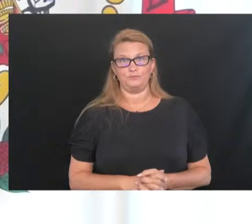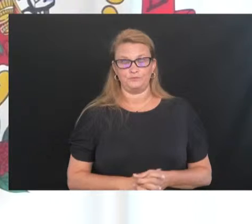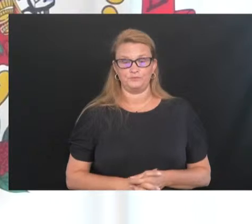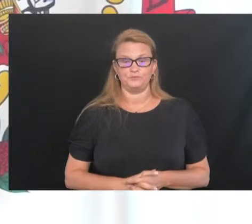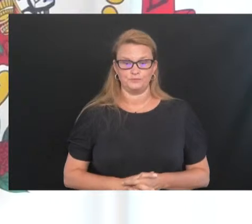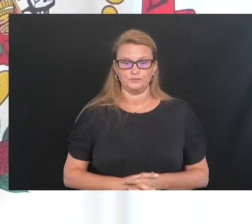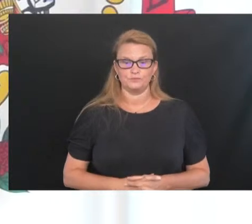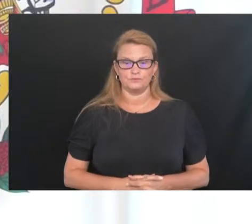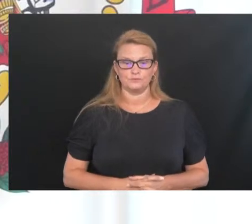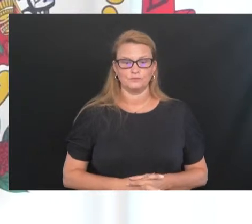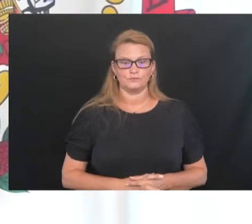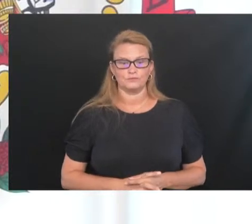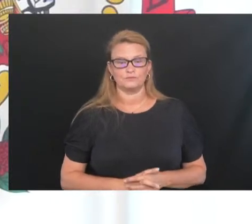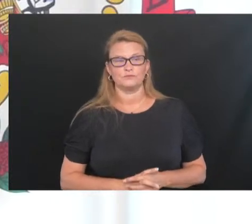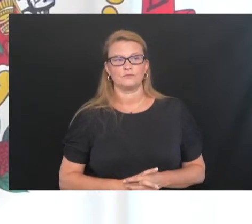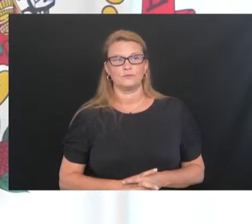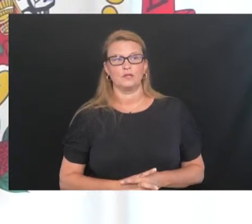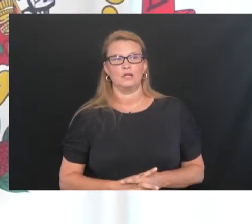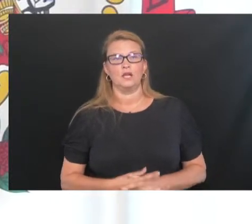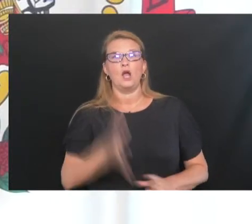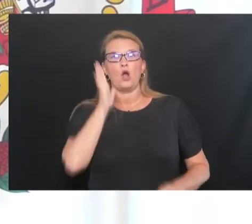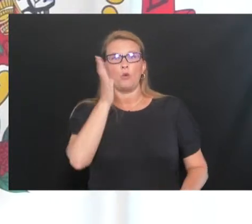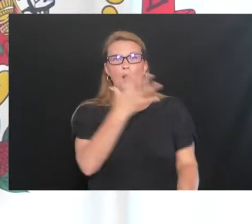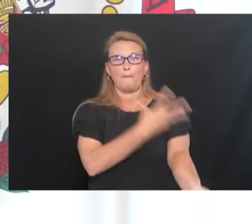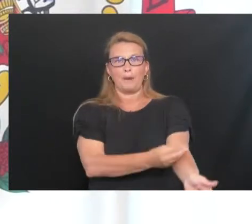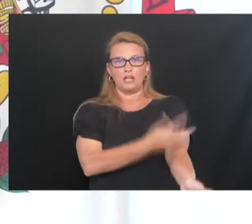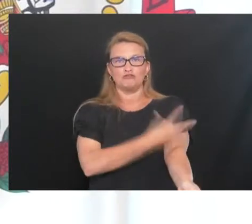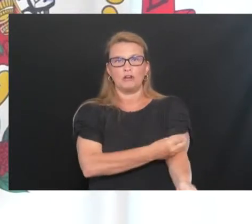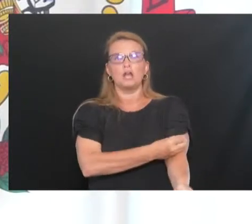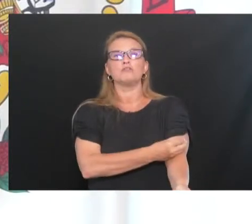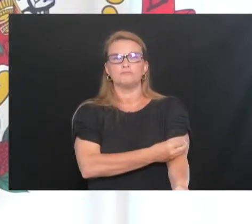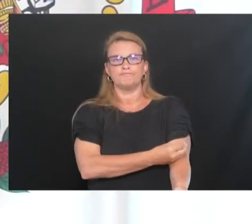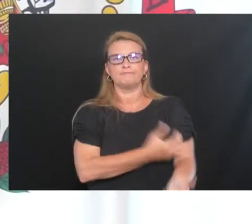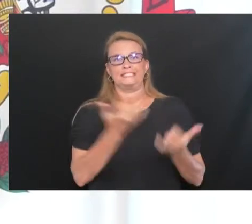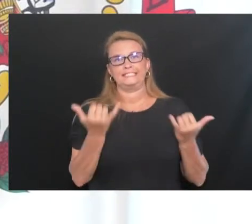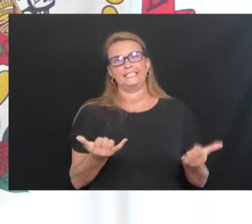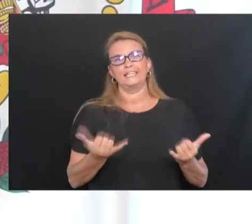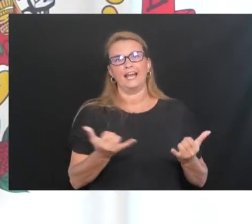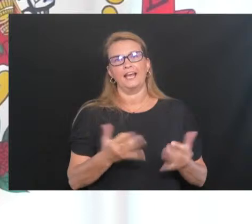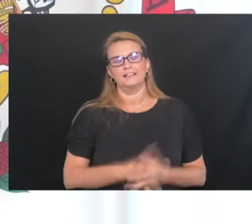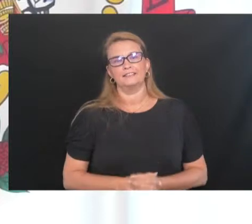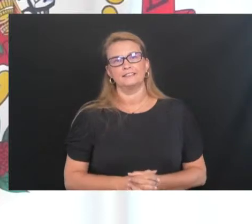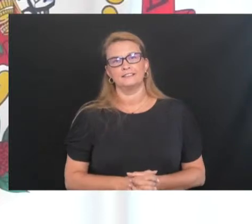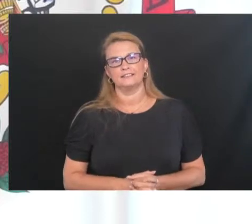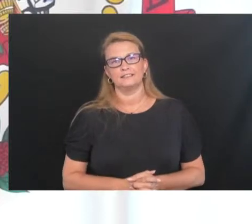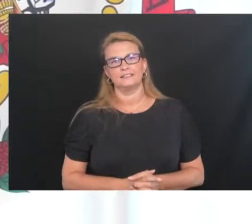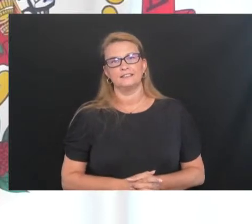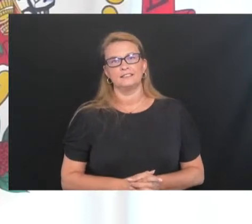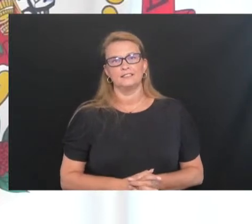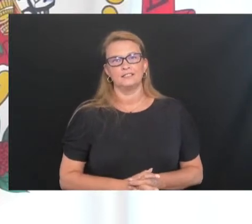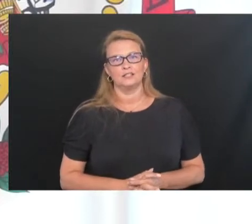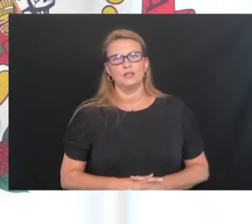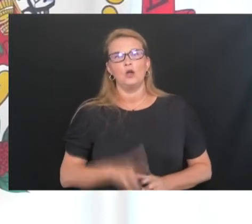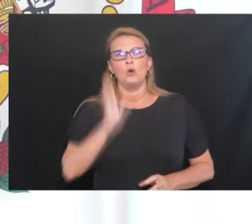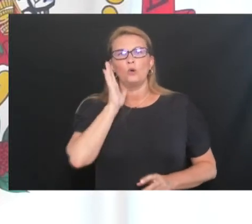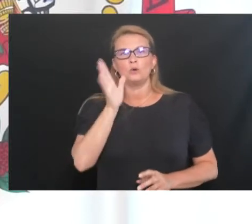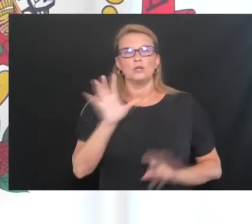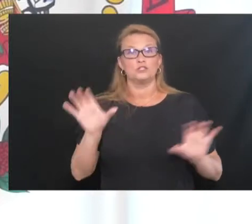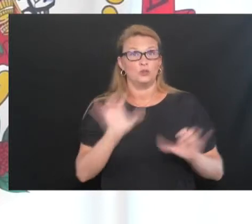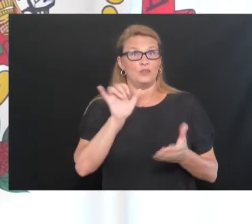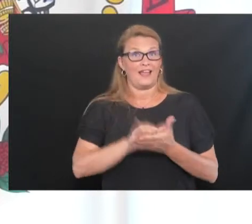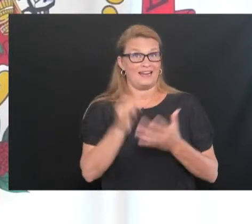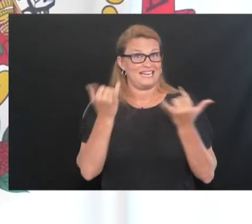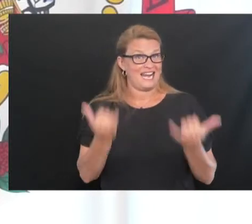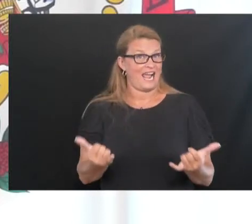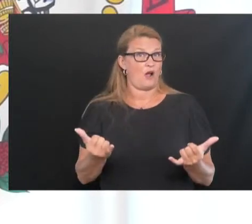Absolutely, I'll get my blood drawn and get my antibodies checked today. But those two things we have to move on, and we have to move on right